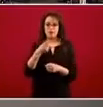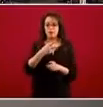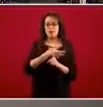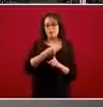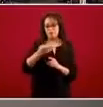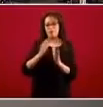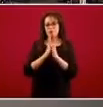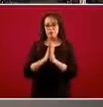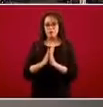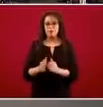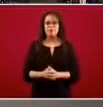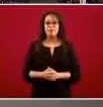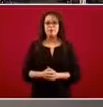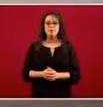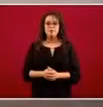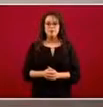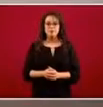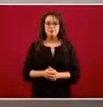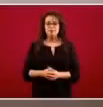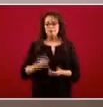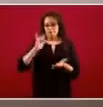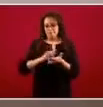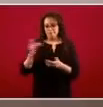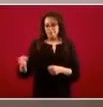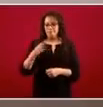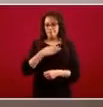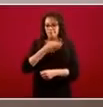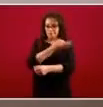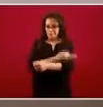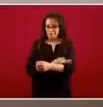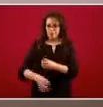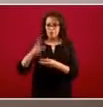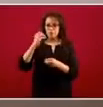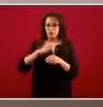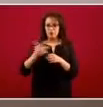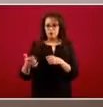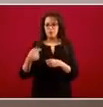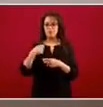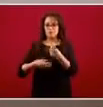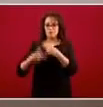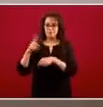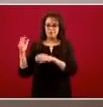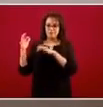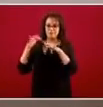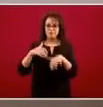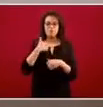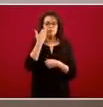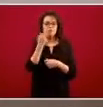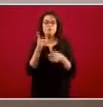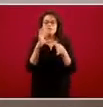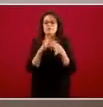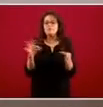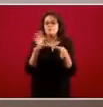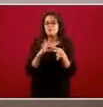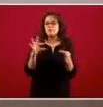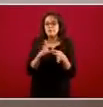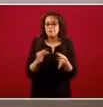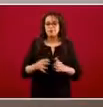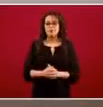Please tell us a little bit about what you have prepared for today. Thank you very much. I would like to talk to you about